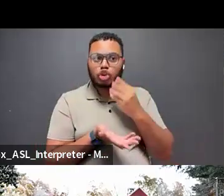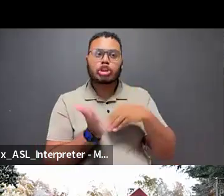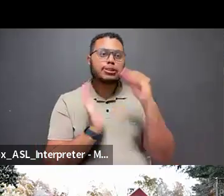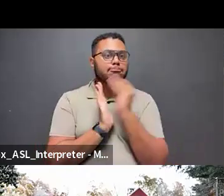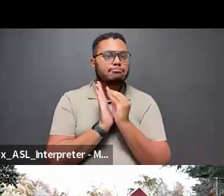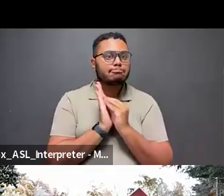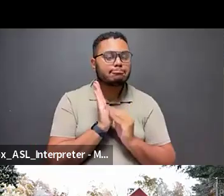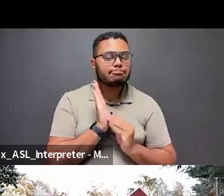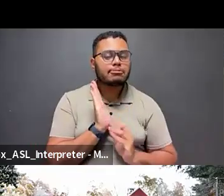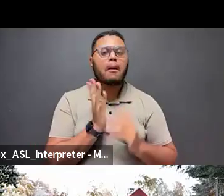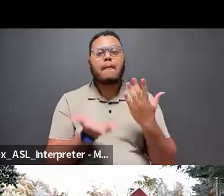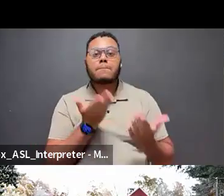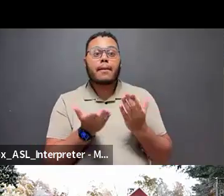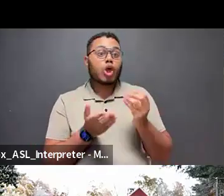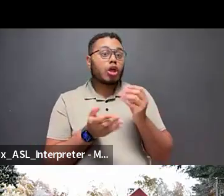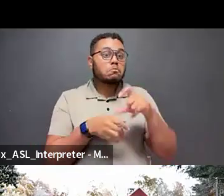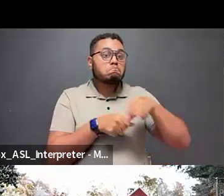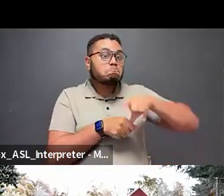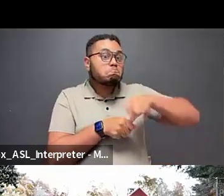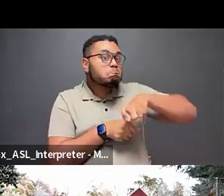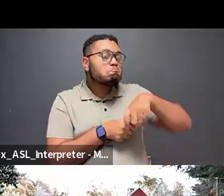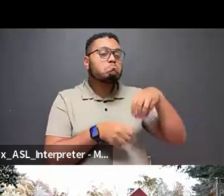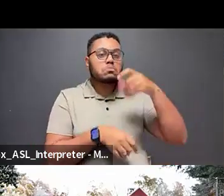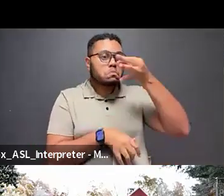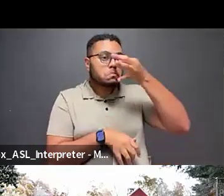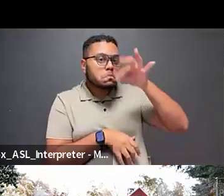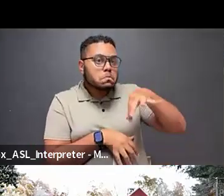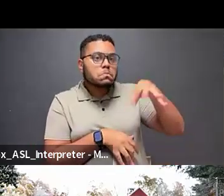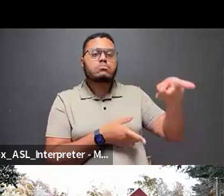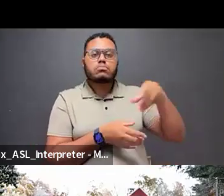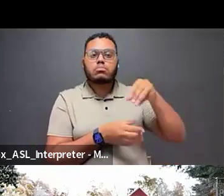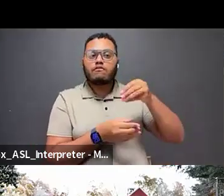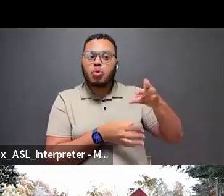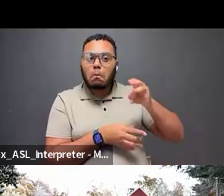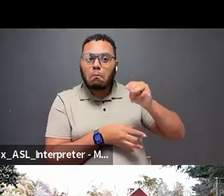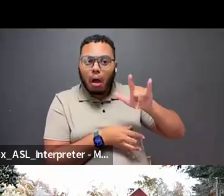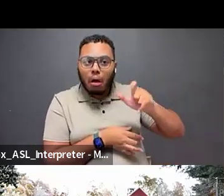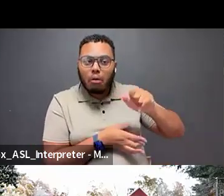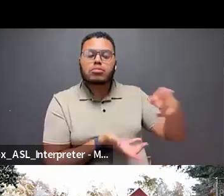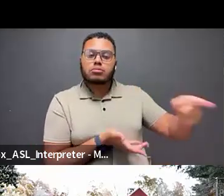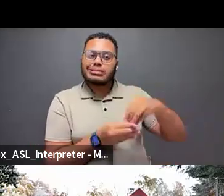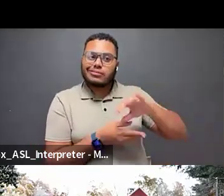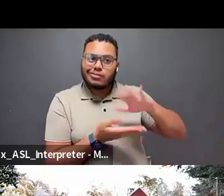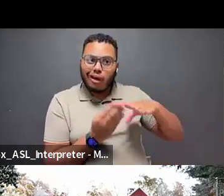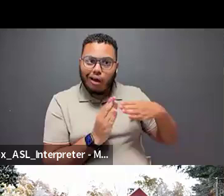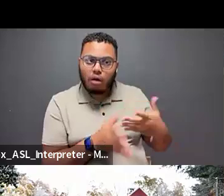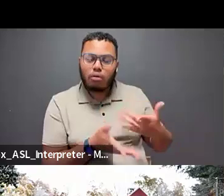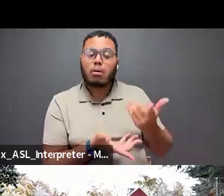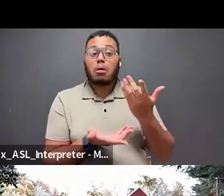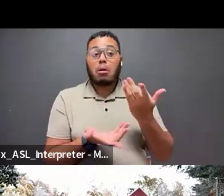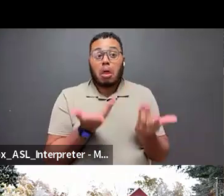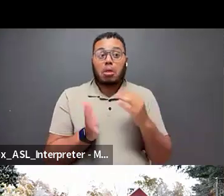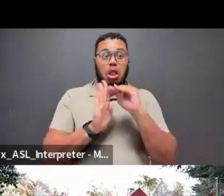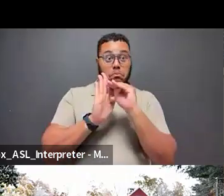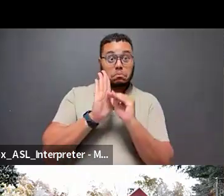only be maybe a couple of miles from them or in their town. And based on how extensive the list is, it